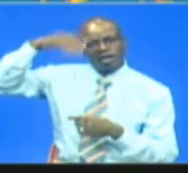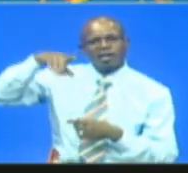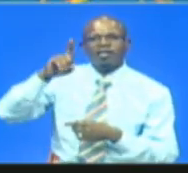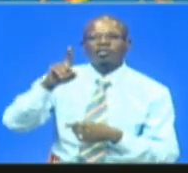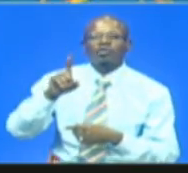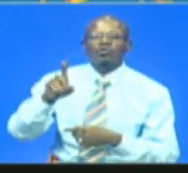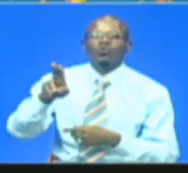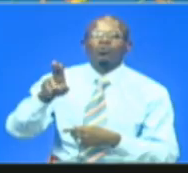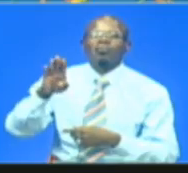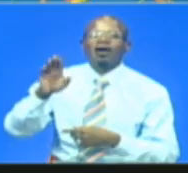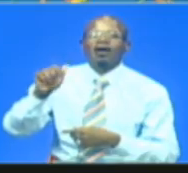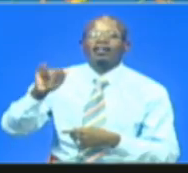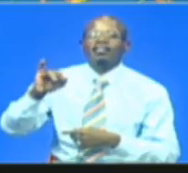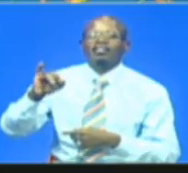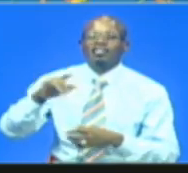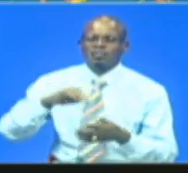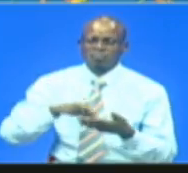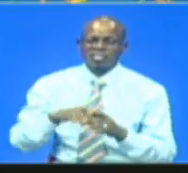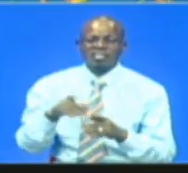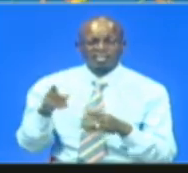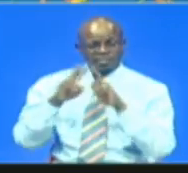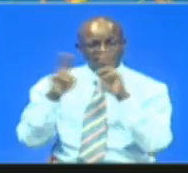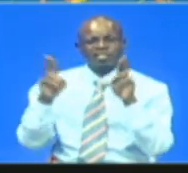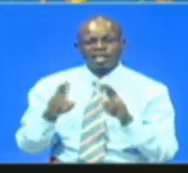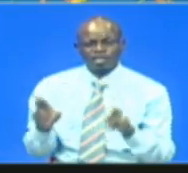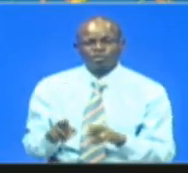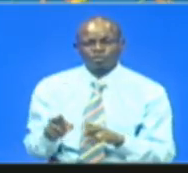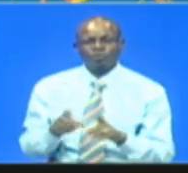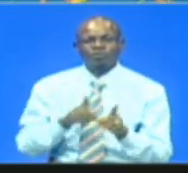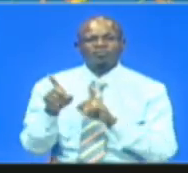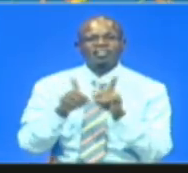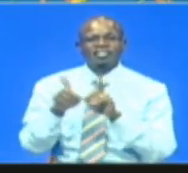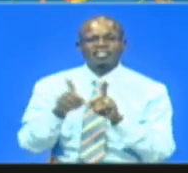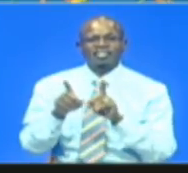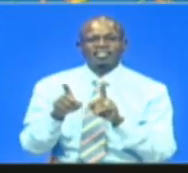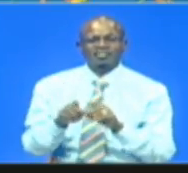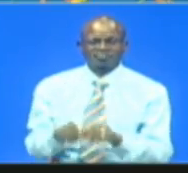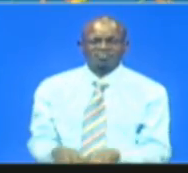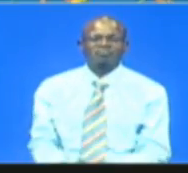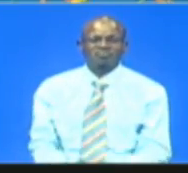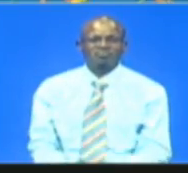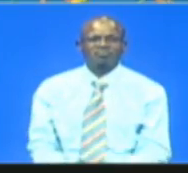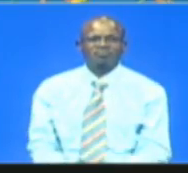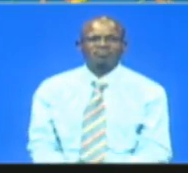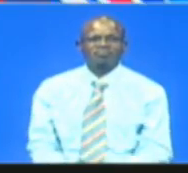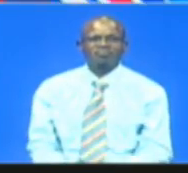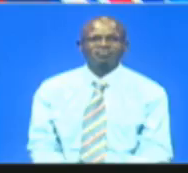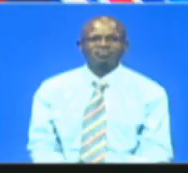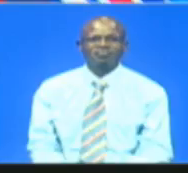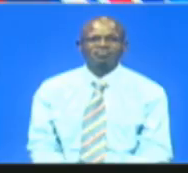Dubai International Maneno! Anita Nkonge, NTV.